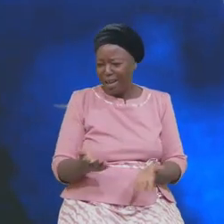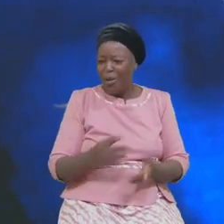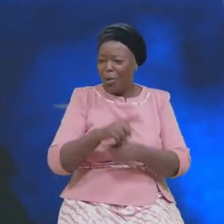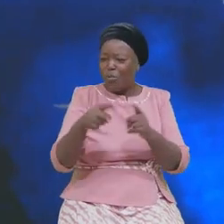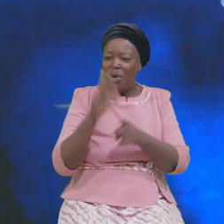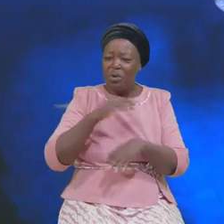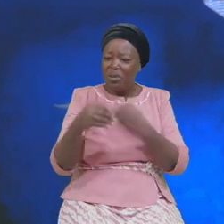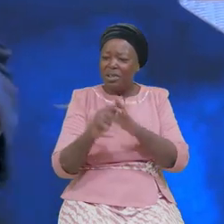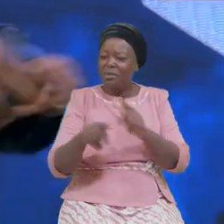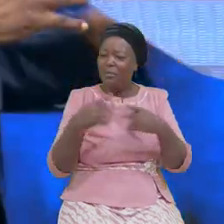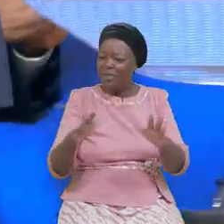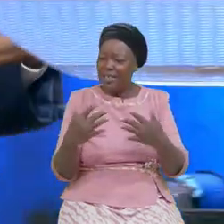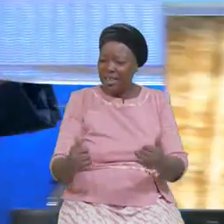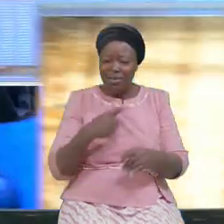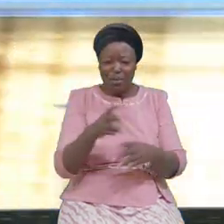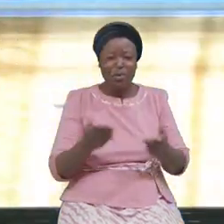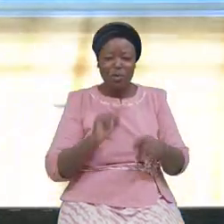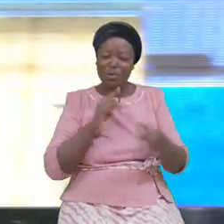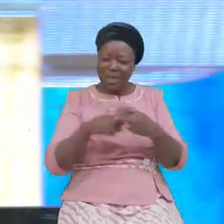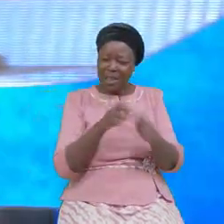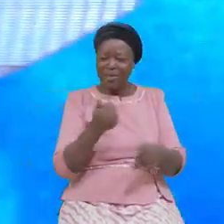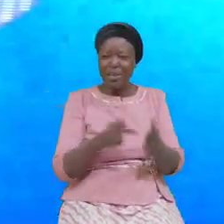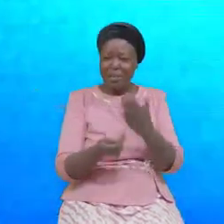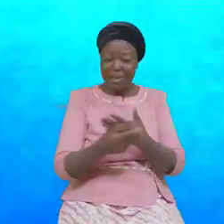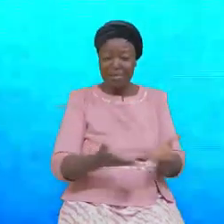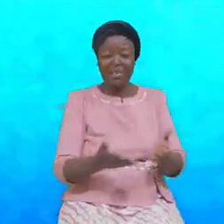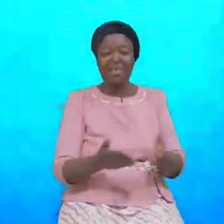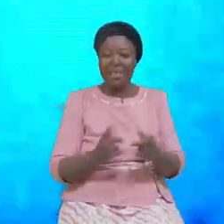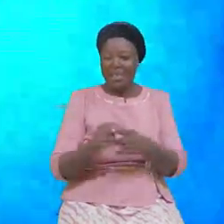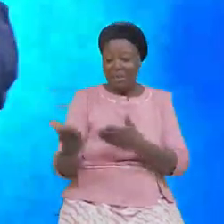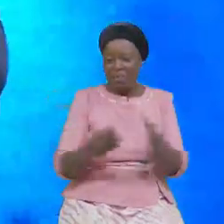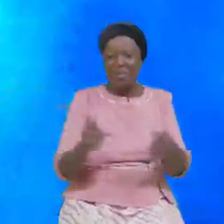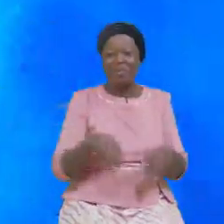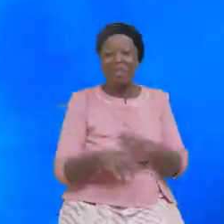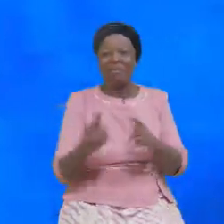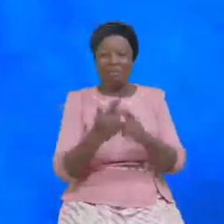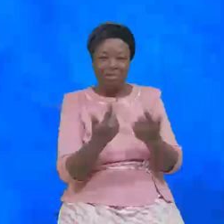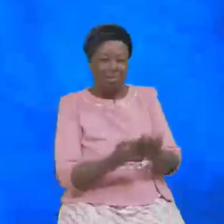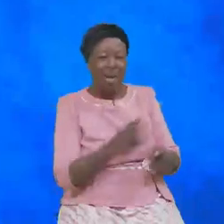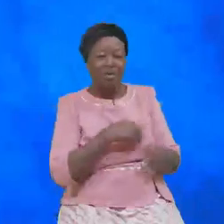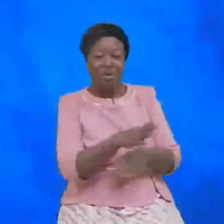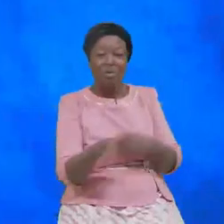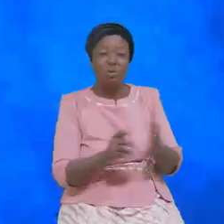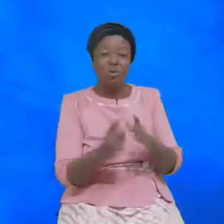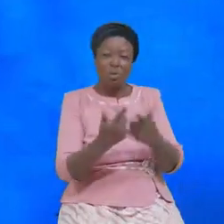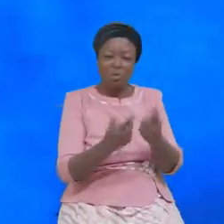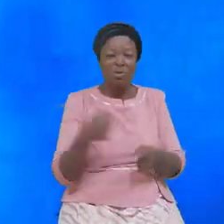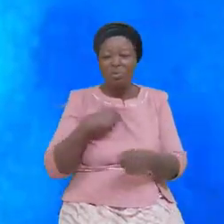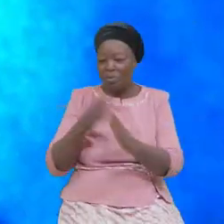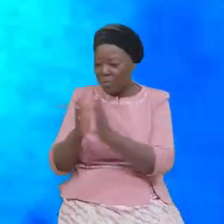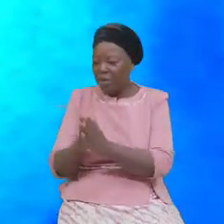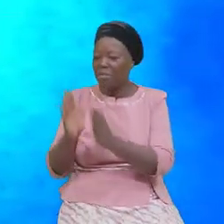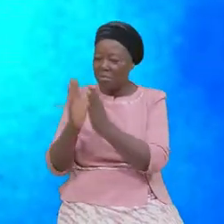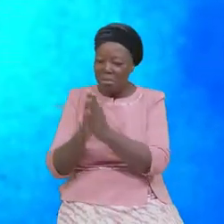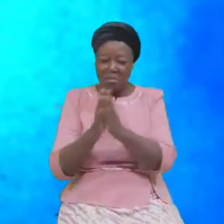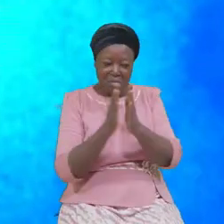another crusade here. And then they brought them in batches, and all those batches were prayed, were prayed, were